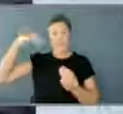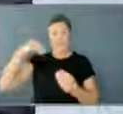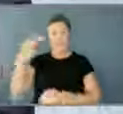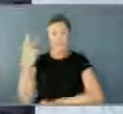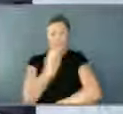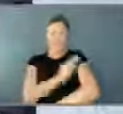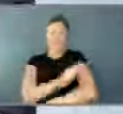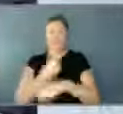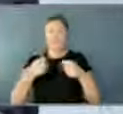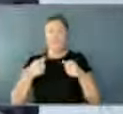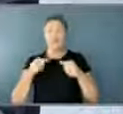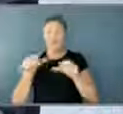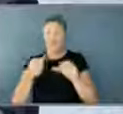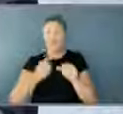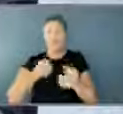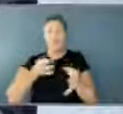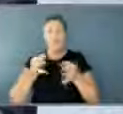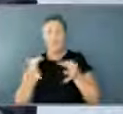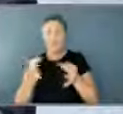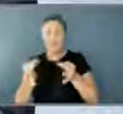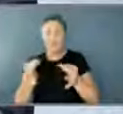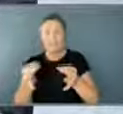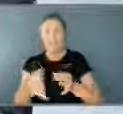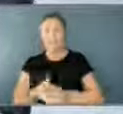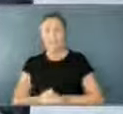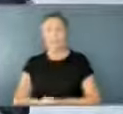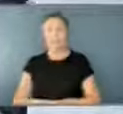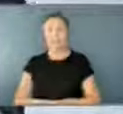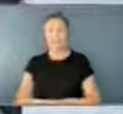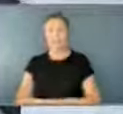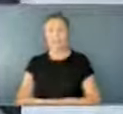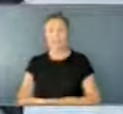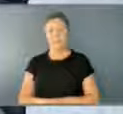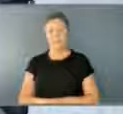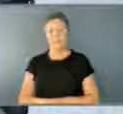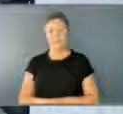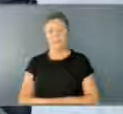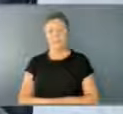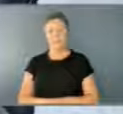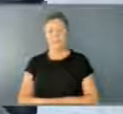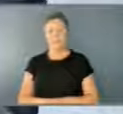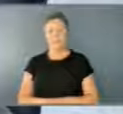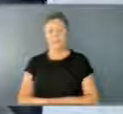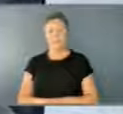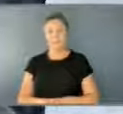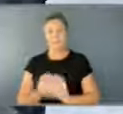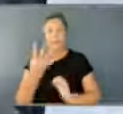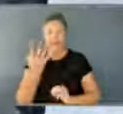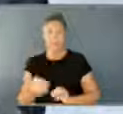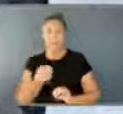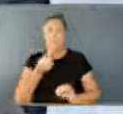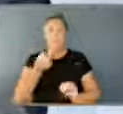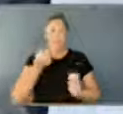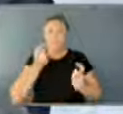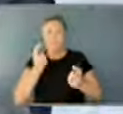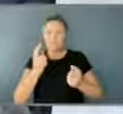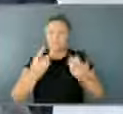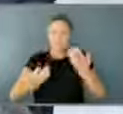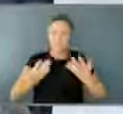think, in myriad occasions in the questions that we've answered on this matter. Of course, there are some uncertainties that are obviously there regarding